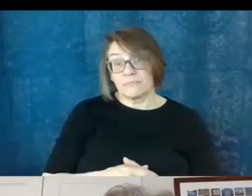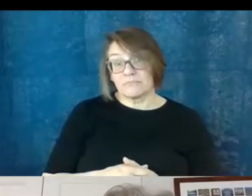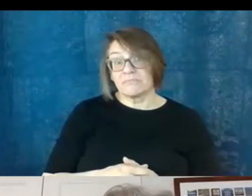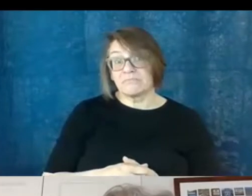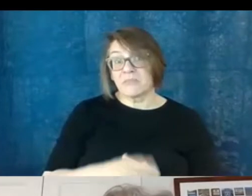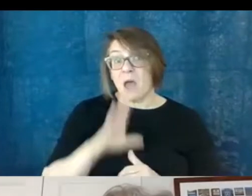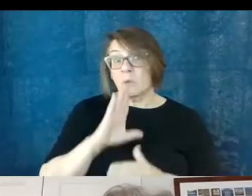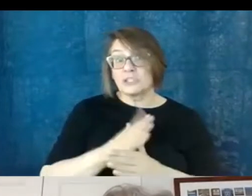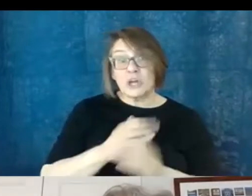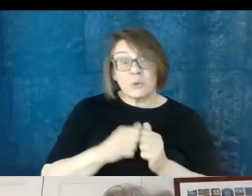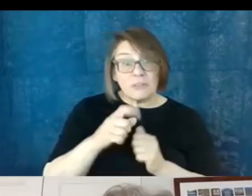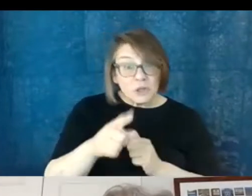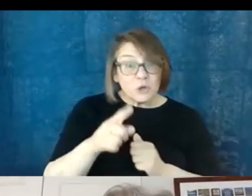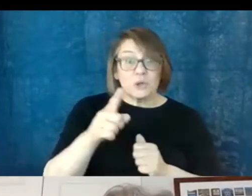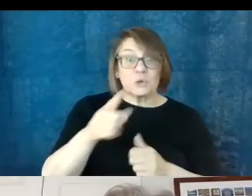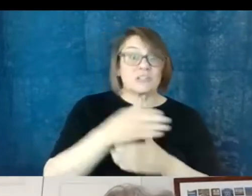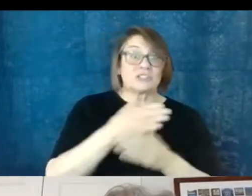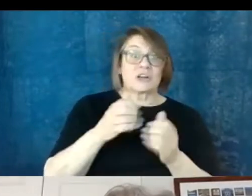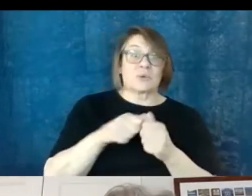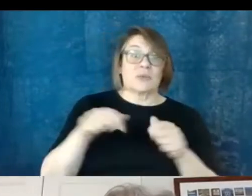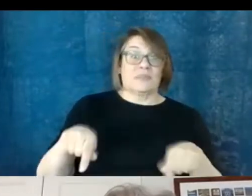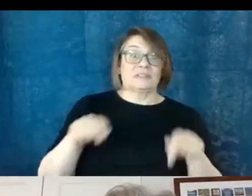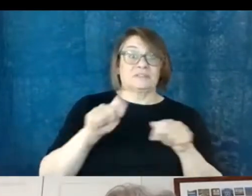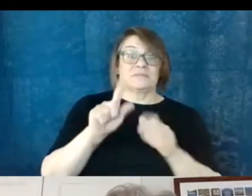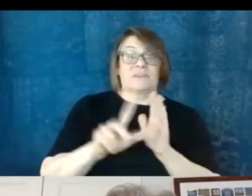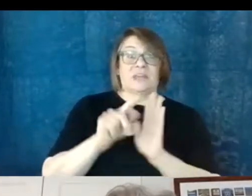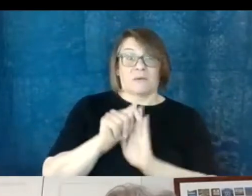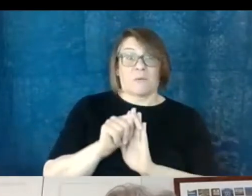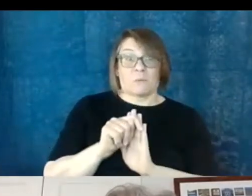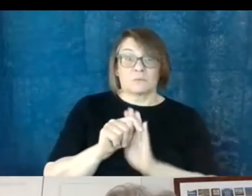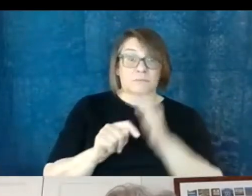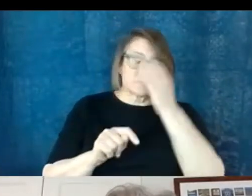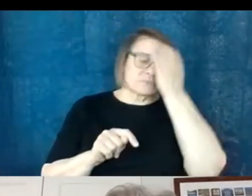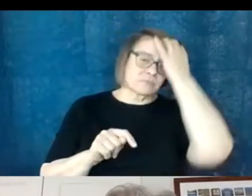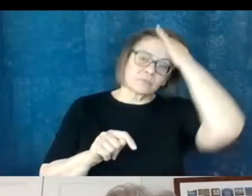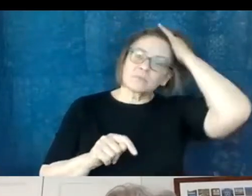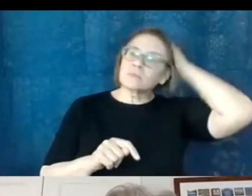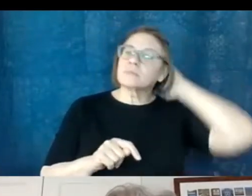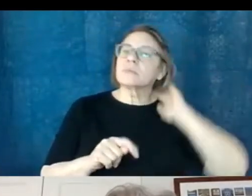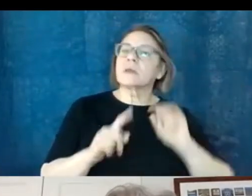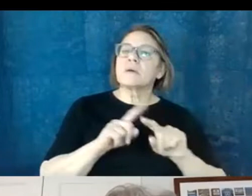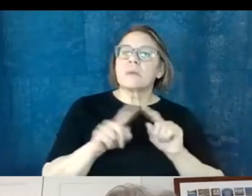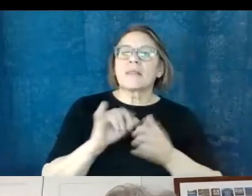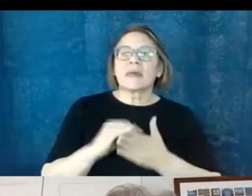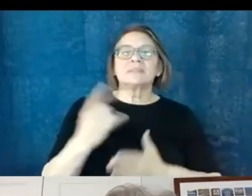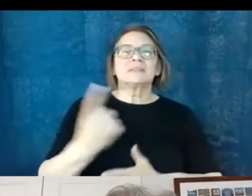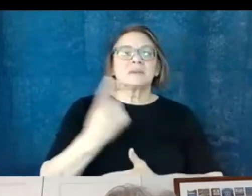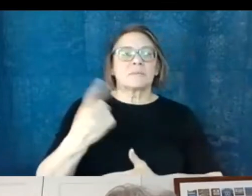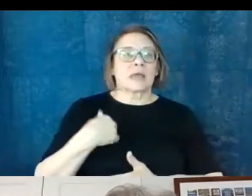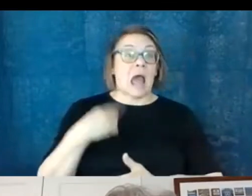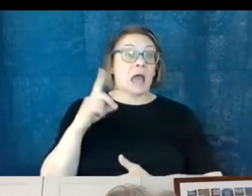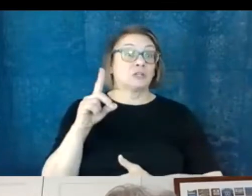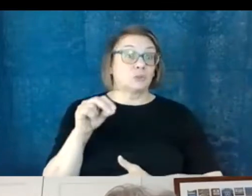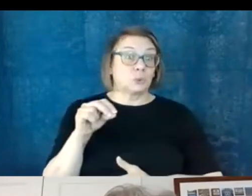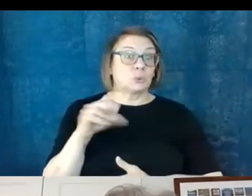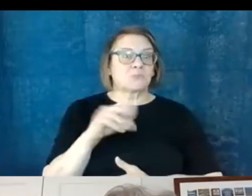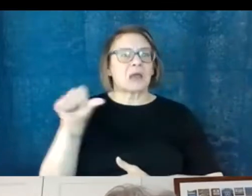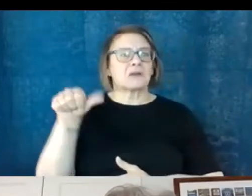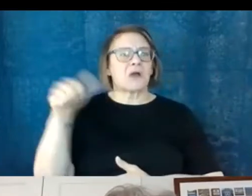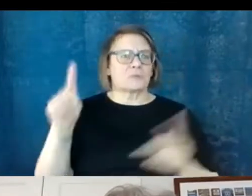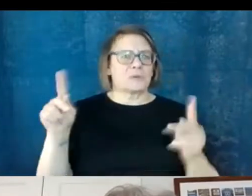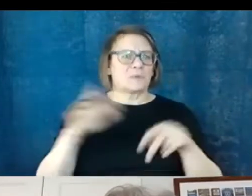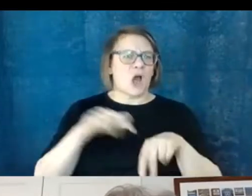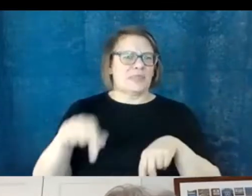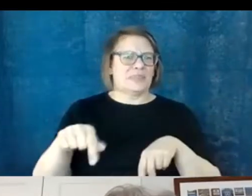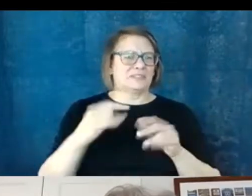as you share this video. But I know that that's something that I do, and other people on this call